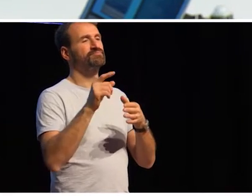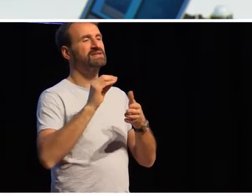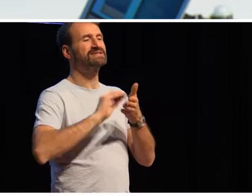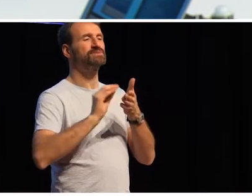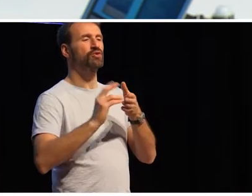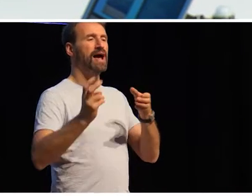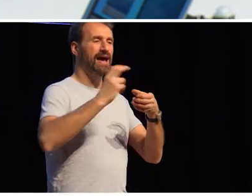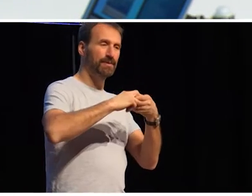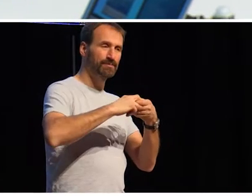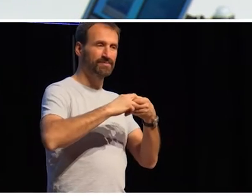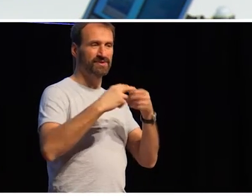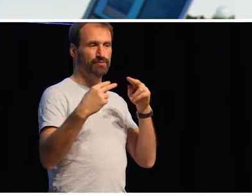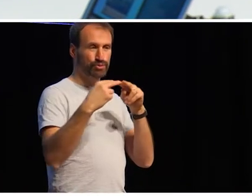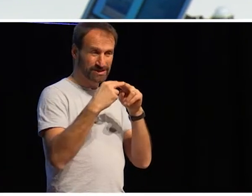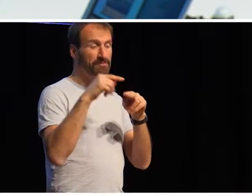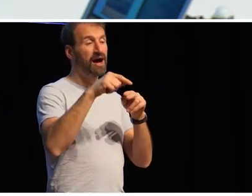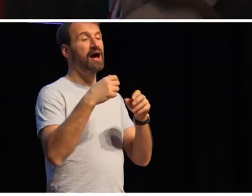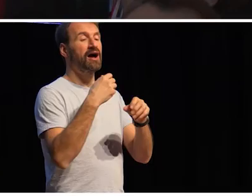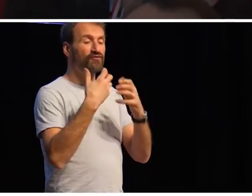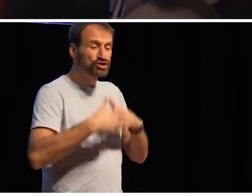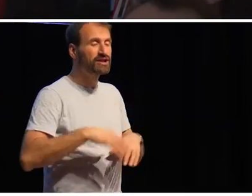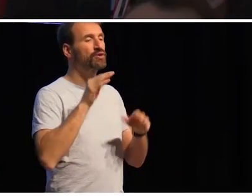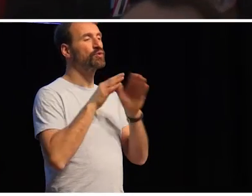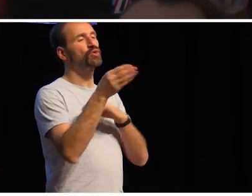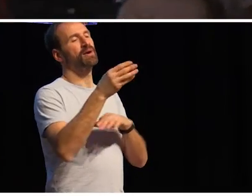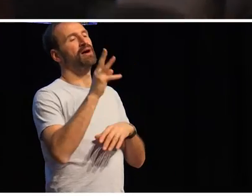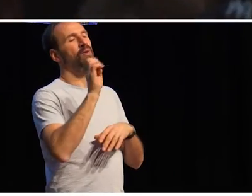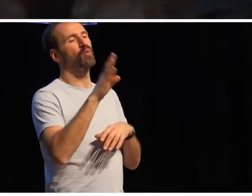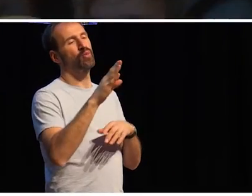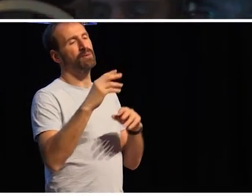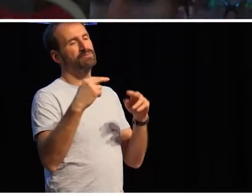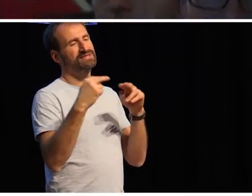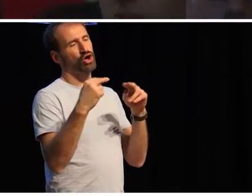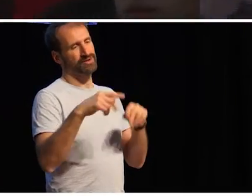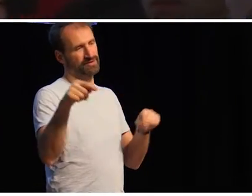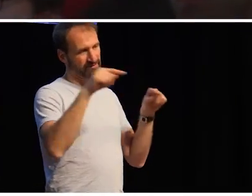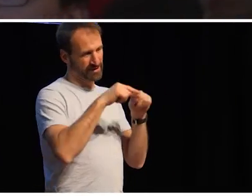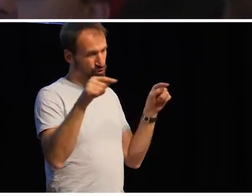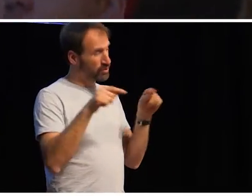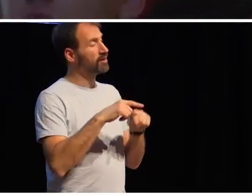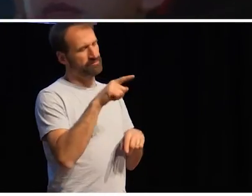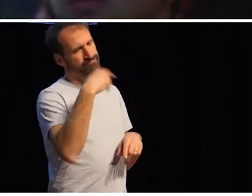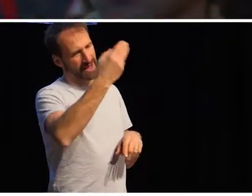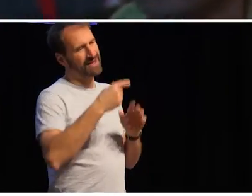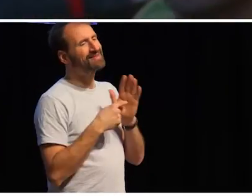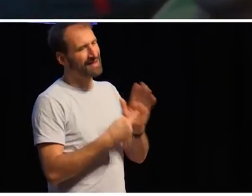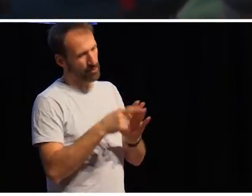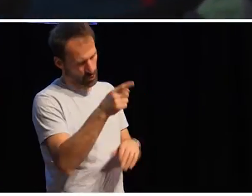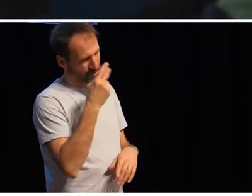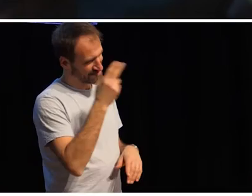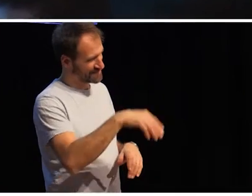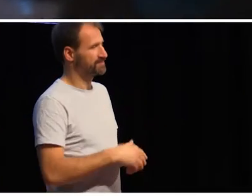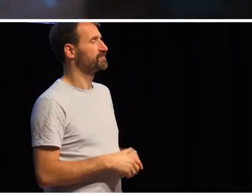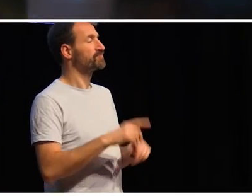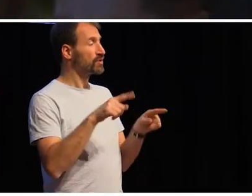over WebSockets. We'll see that later in the demo. And there is also a web-based user interface to get